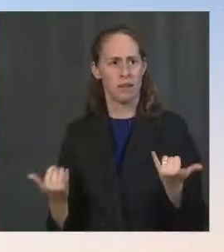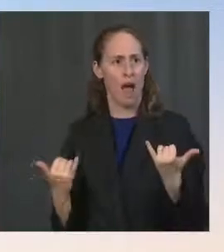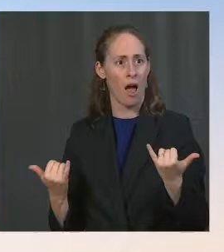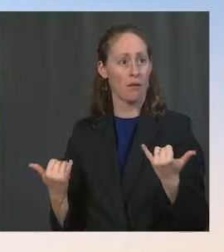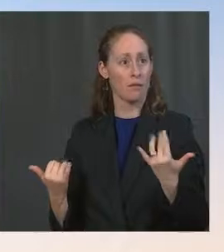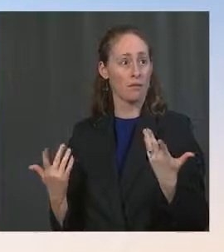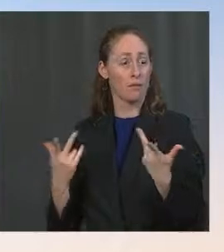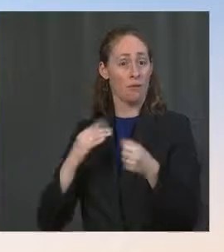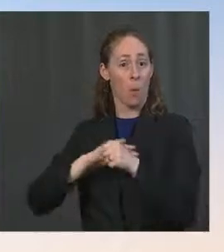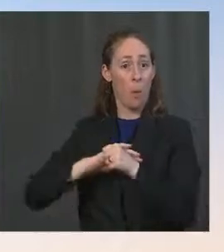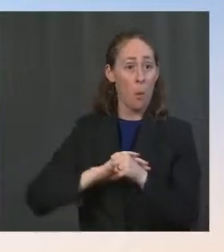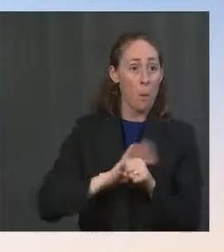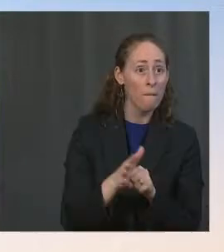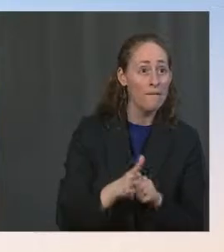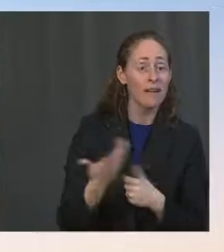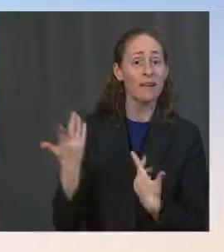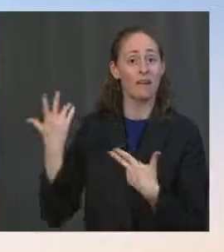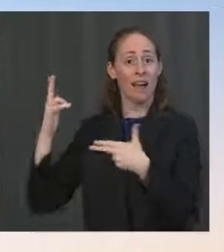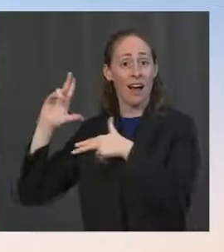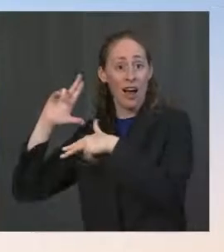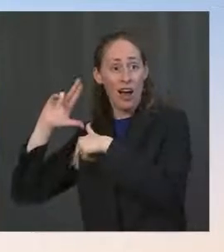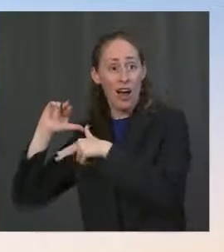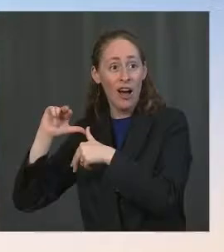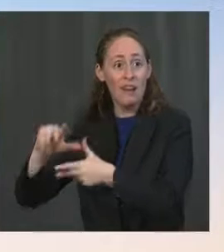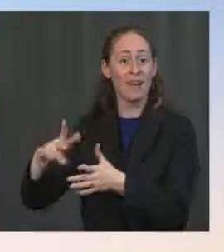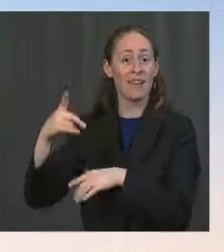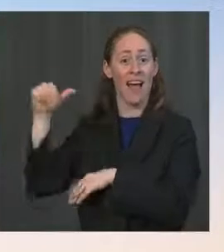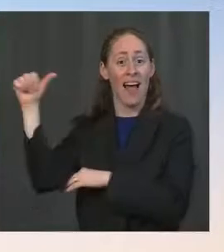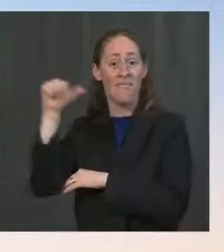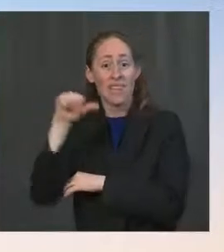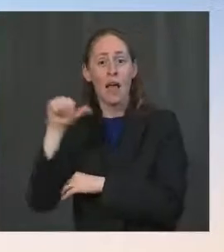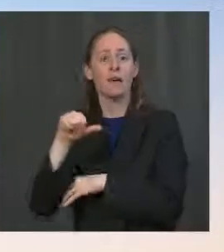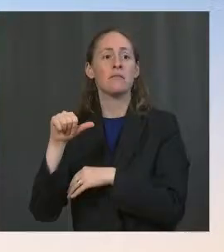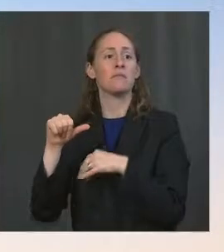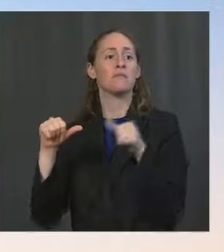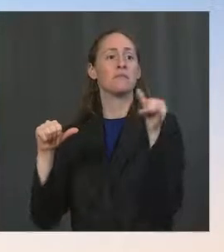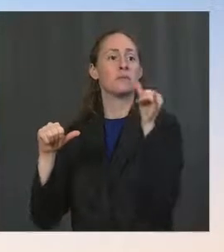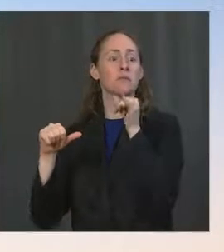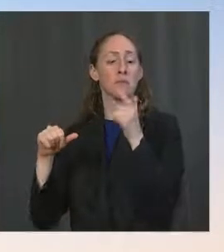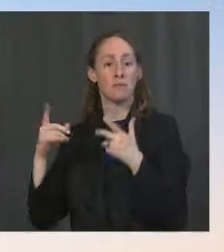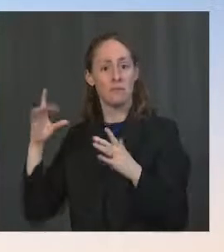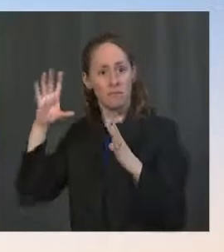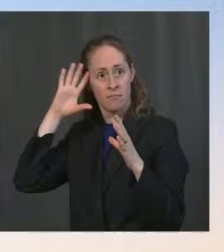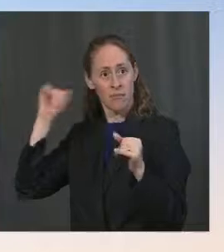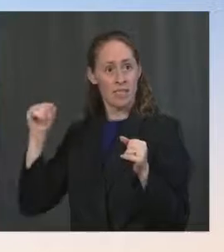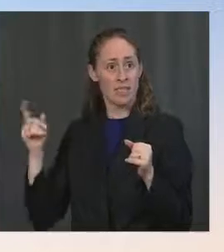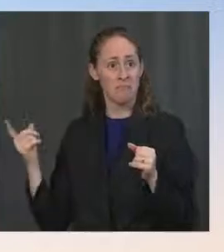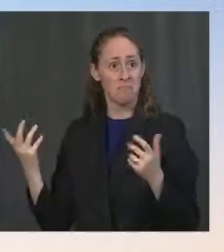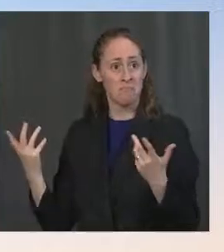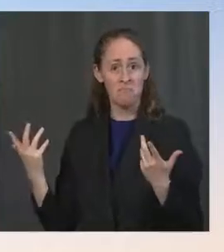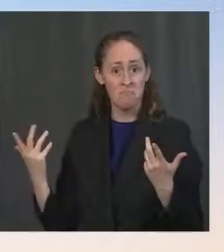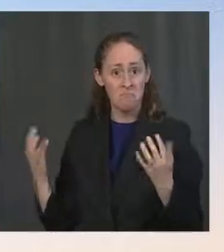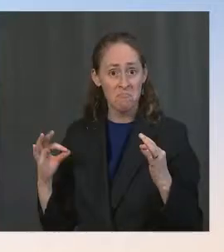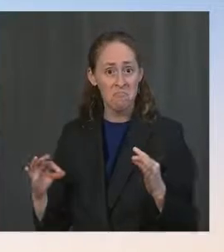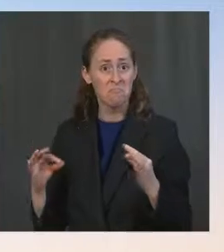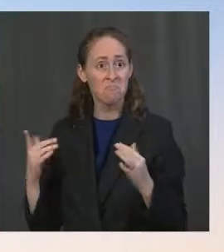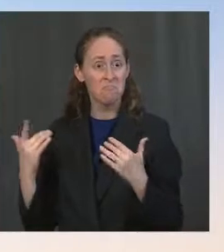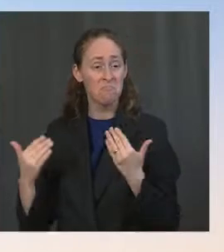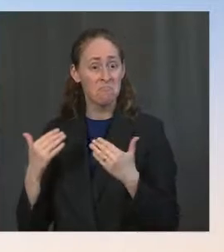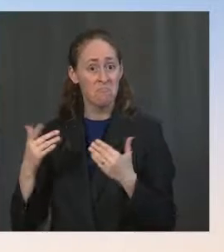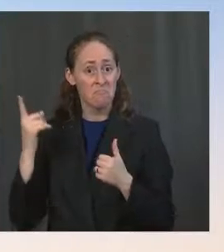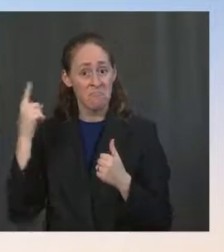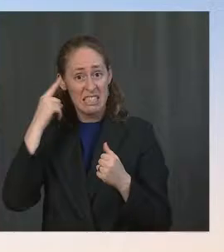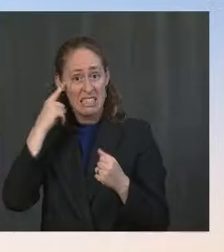the hurricane crisis, the Afghanistan crisis. Do you think that people should, those who call him Sleepy Joe, should apologize to